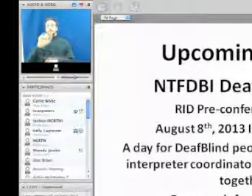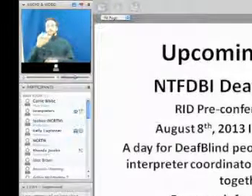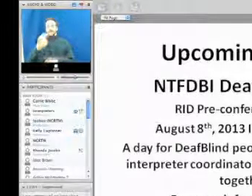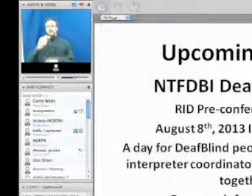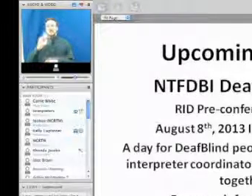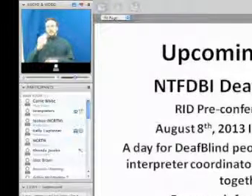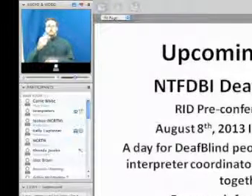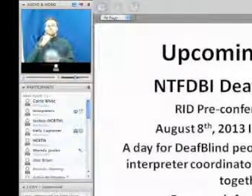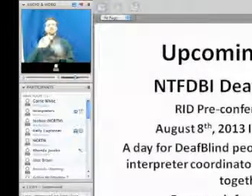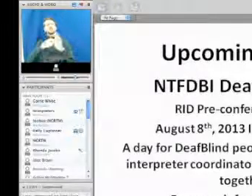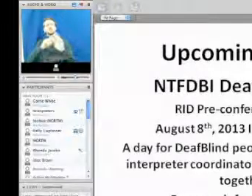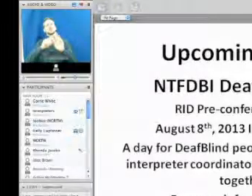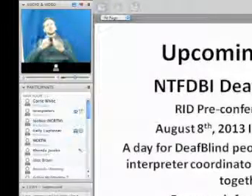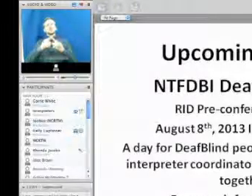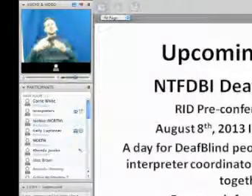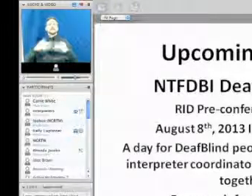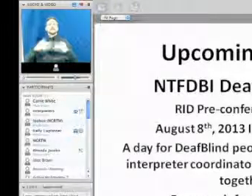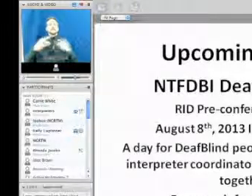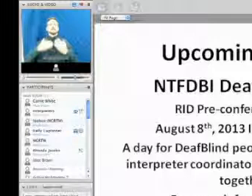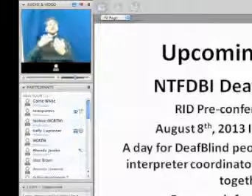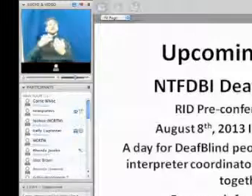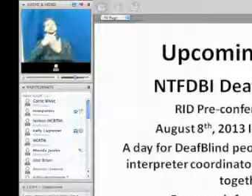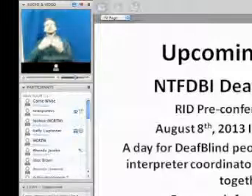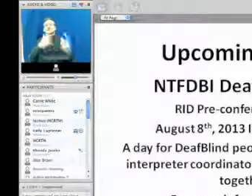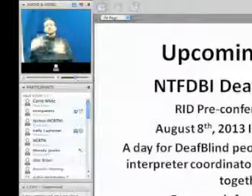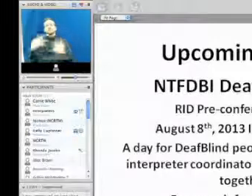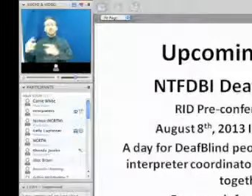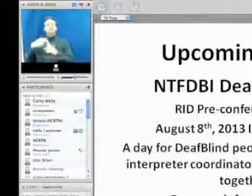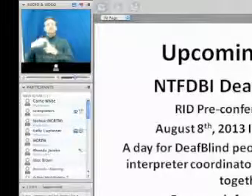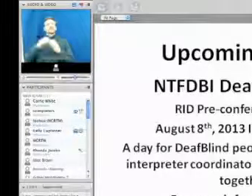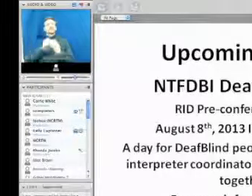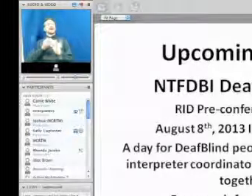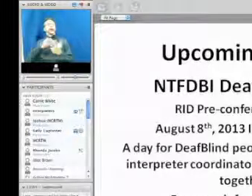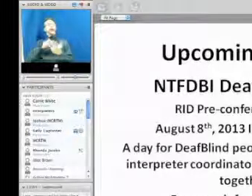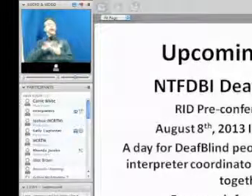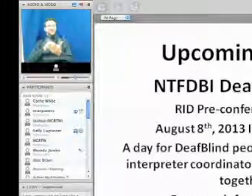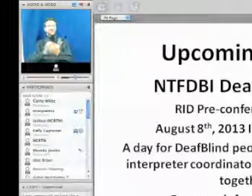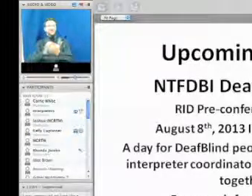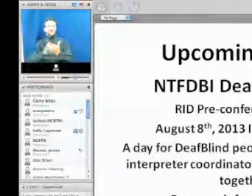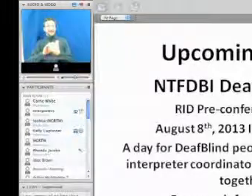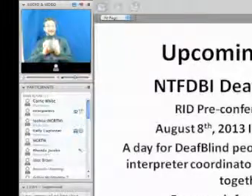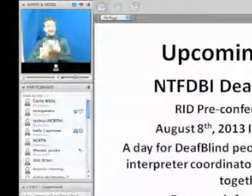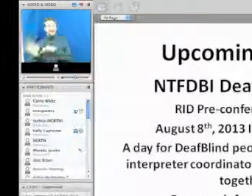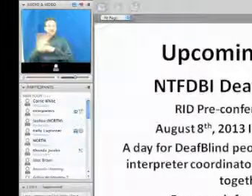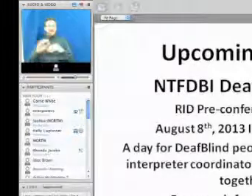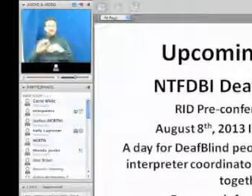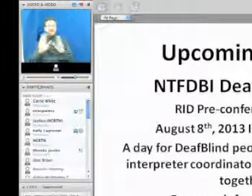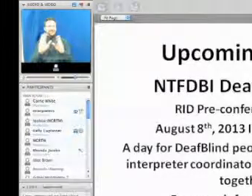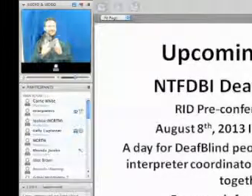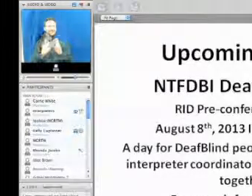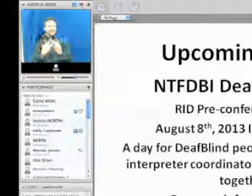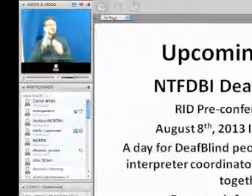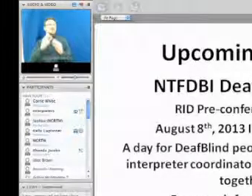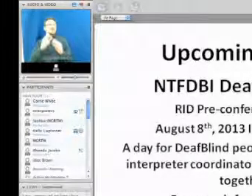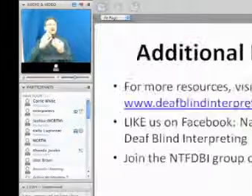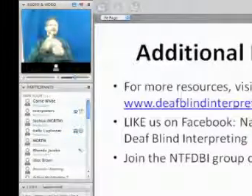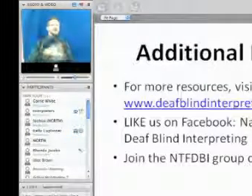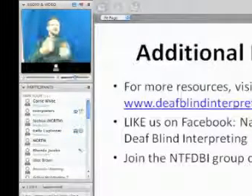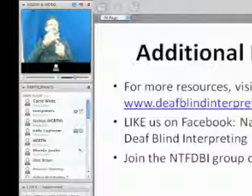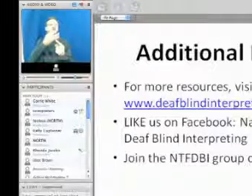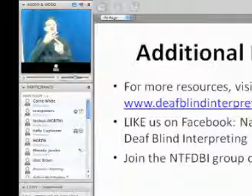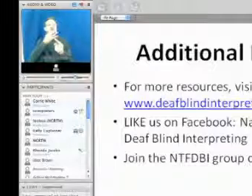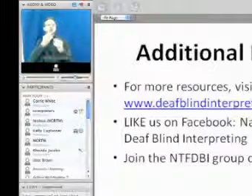out registration information within a day or two or so, we hope. So they'll be coming out any minute now.